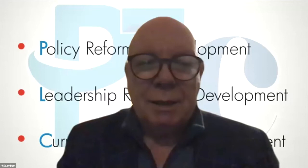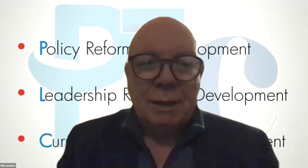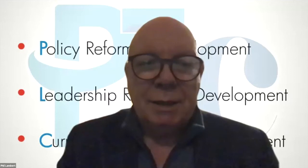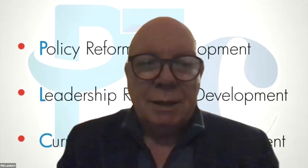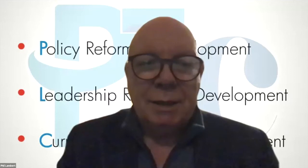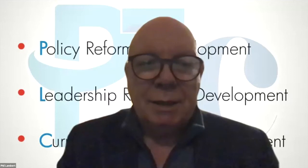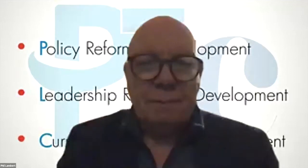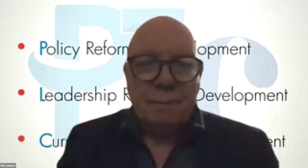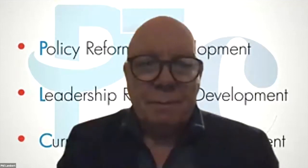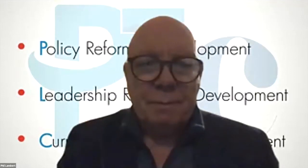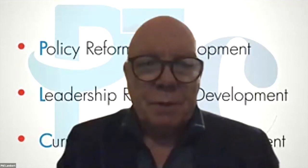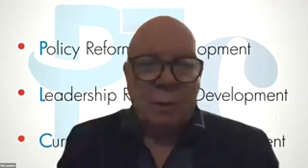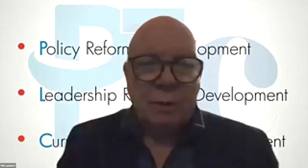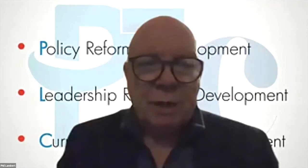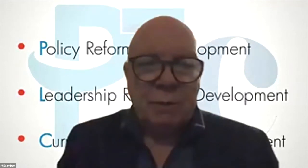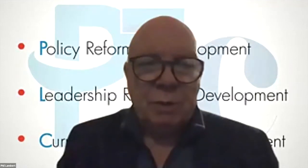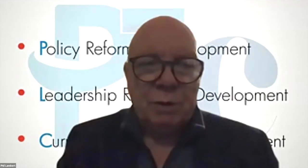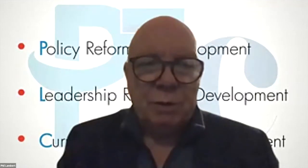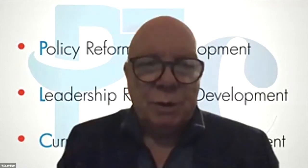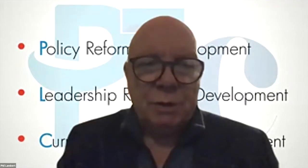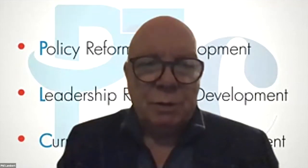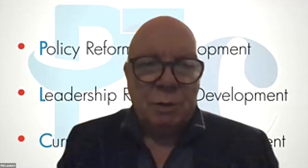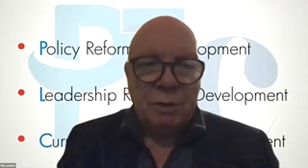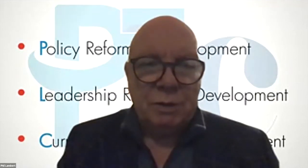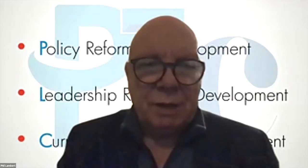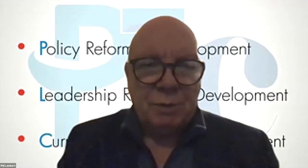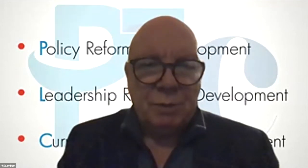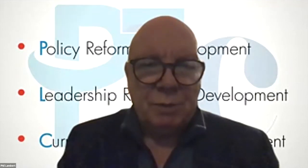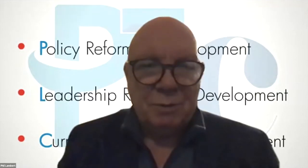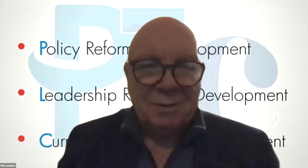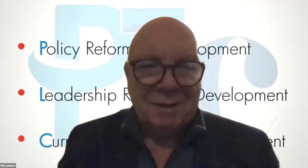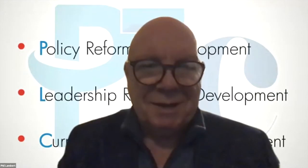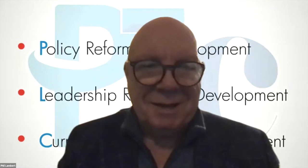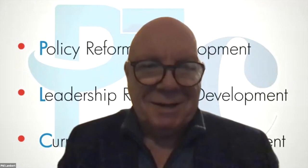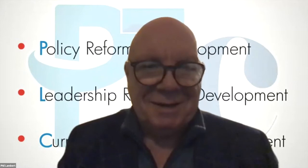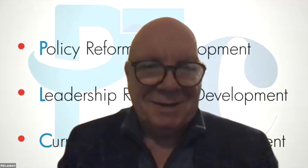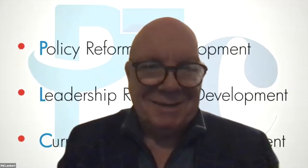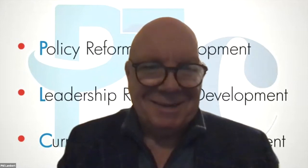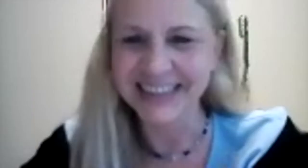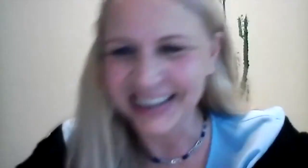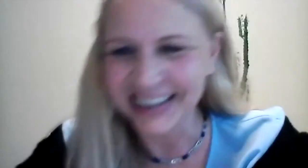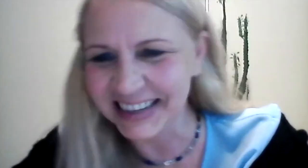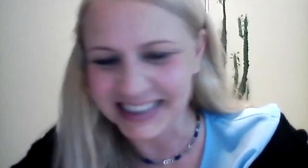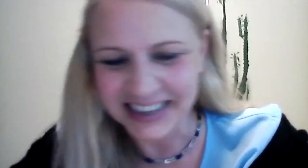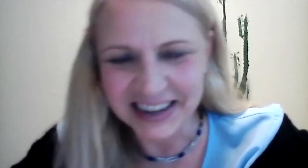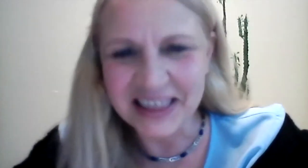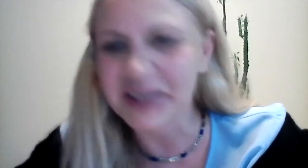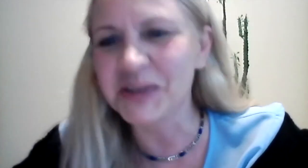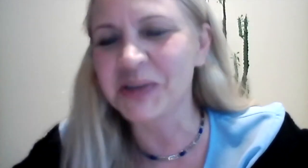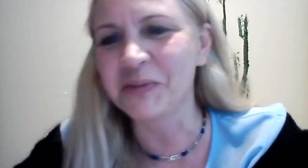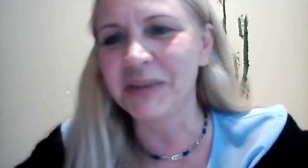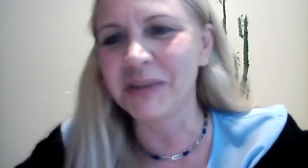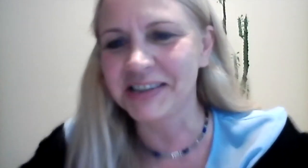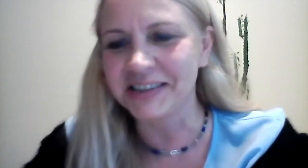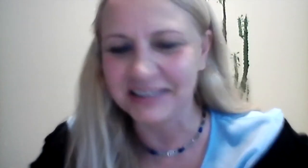Last time, I think we started with you, Loretta, so we won't start with you again. Yeah. Thank you